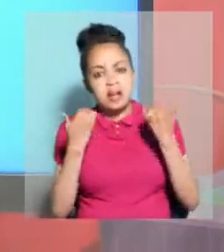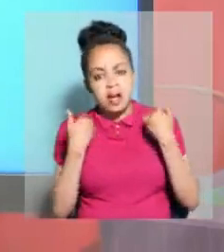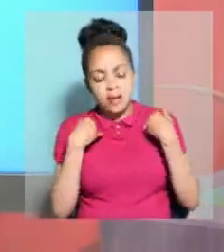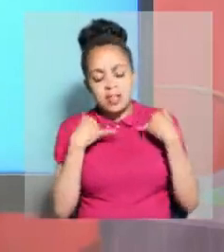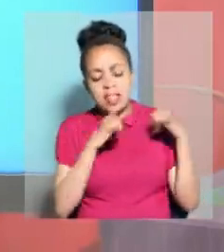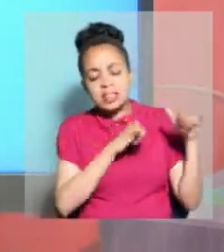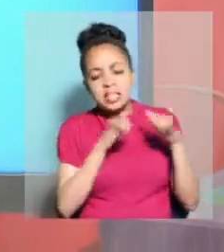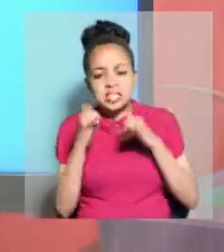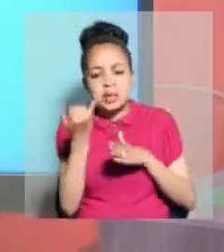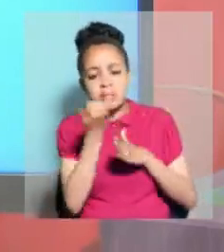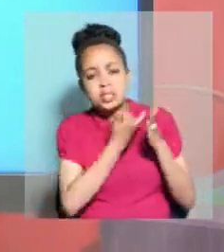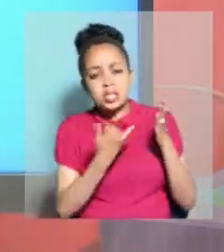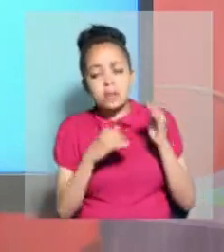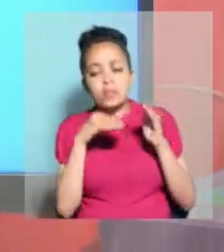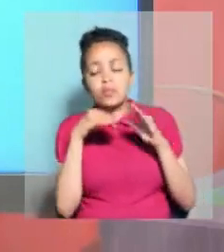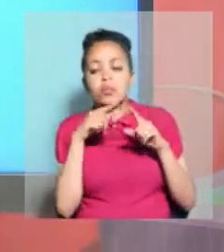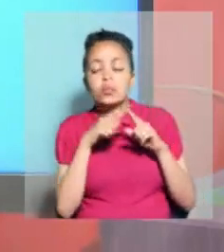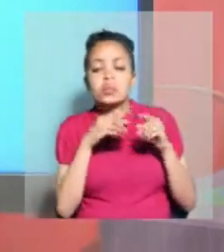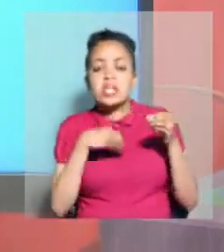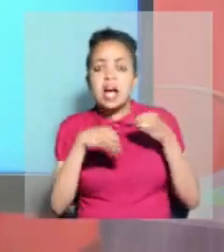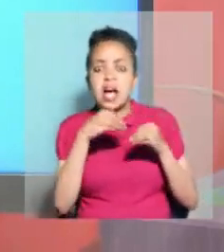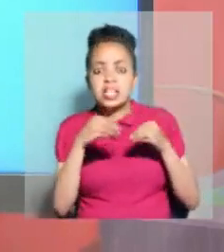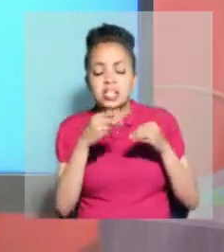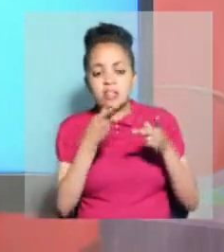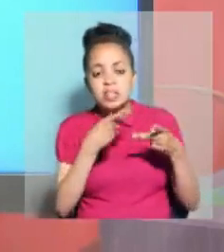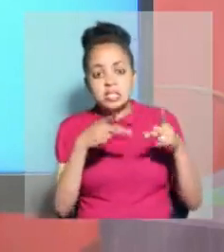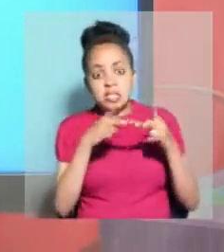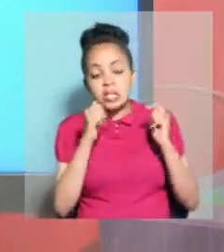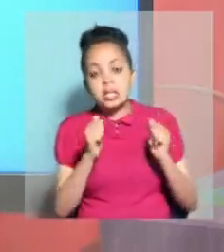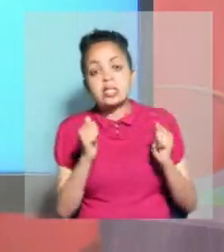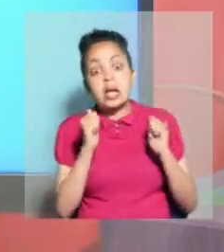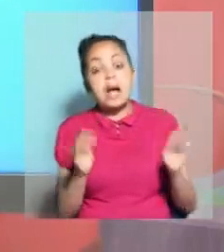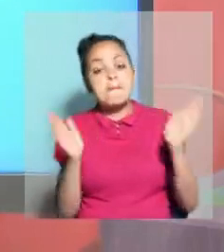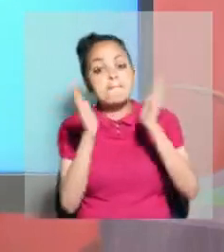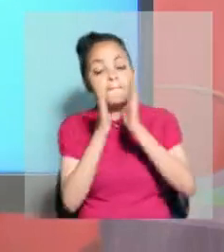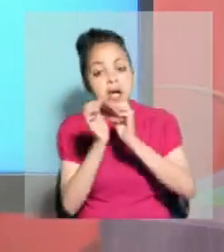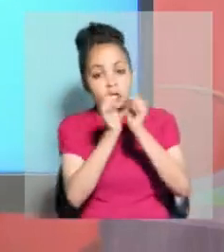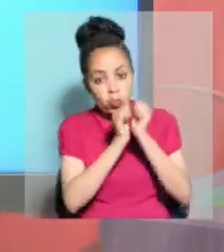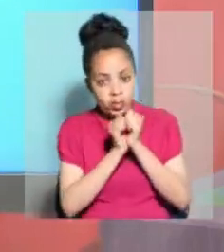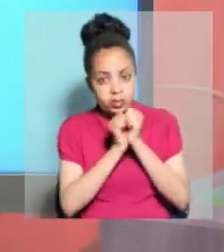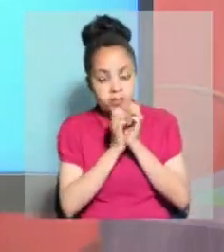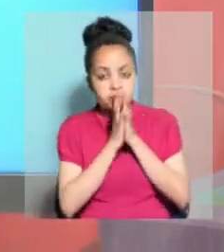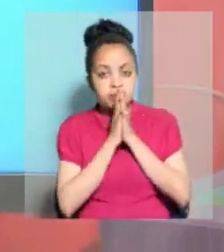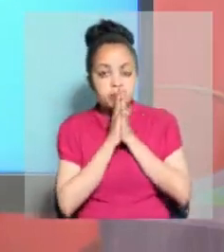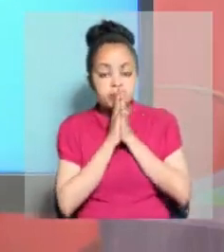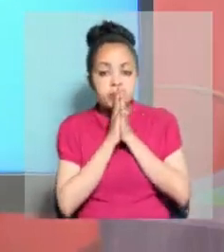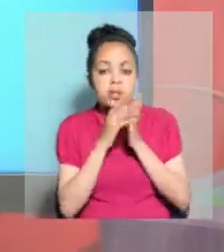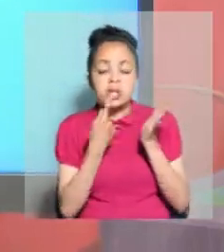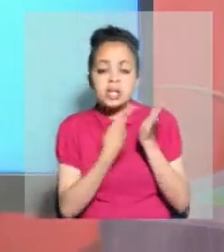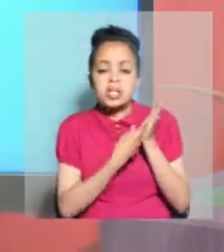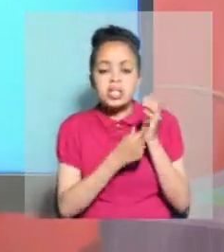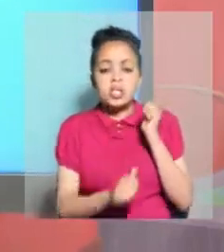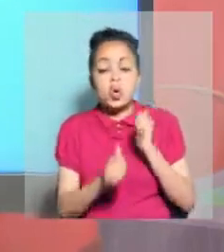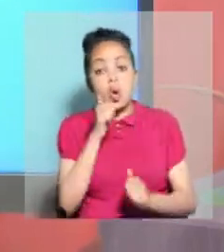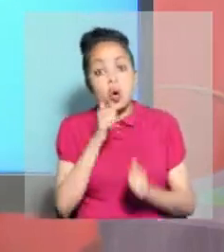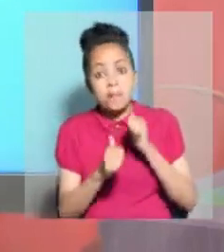same shape to that of the active site and again substrate they can bind with. So, it is